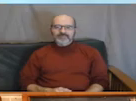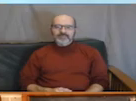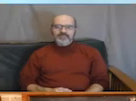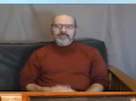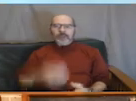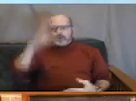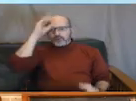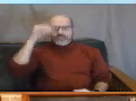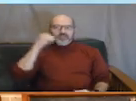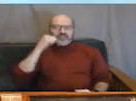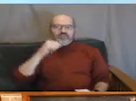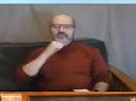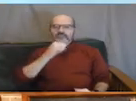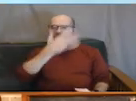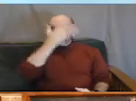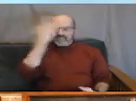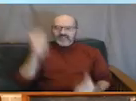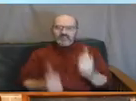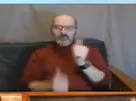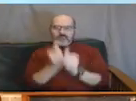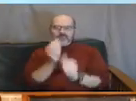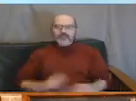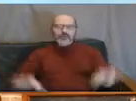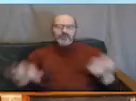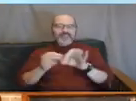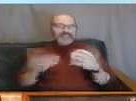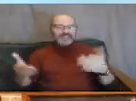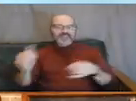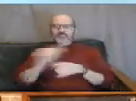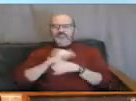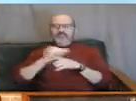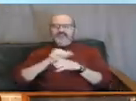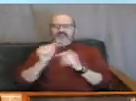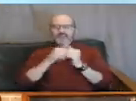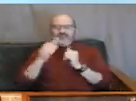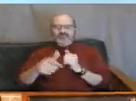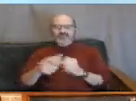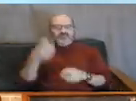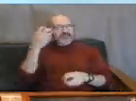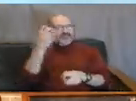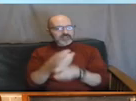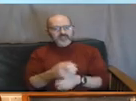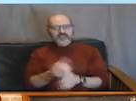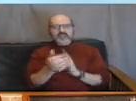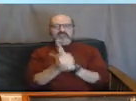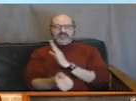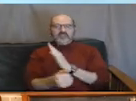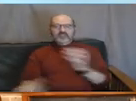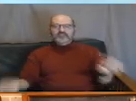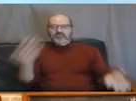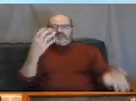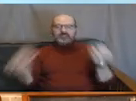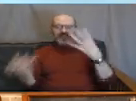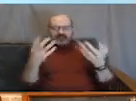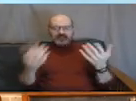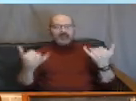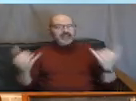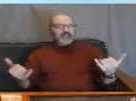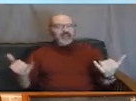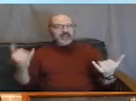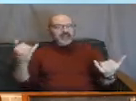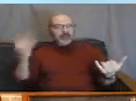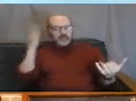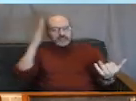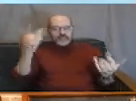Boys and girls, don't forget the most important thing is practice with this very difficult skill, juggling. Now, we're going to try